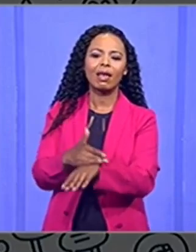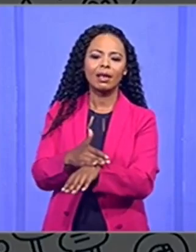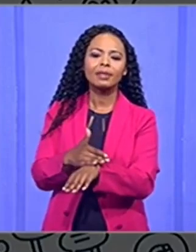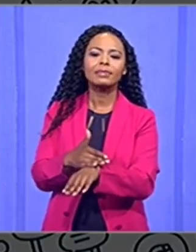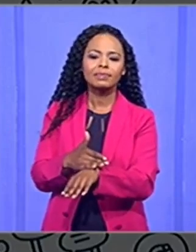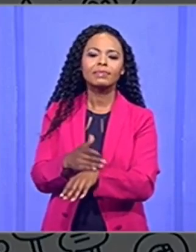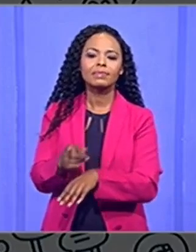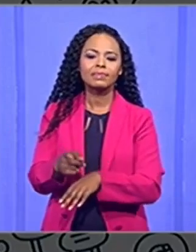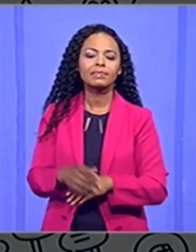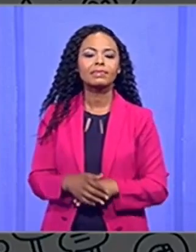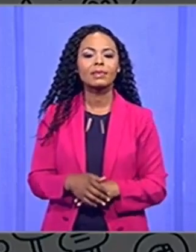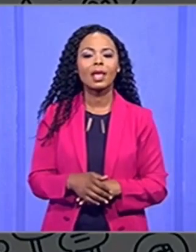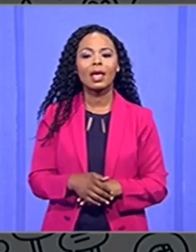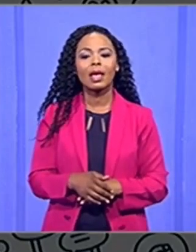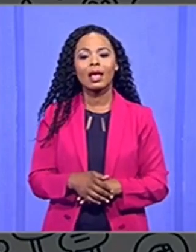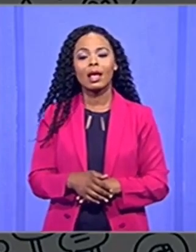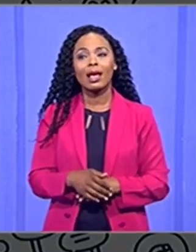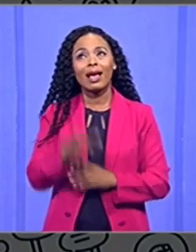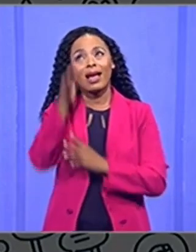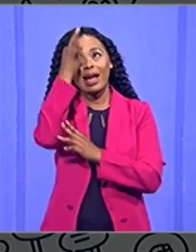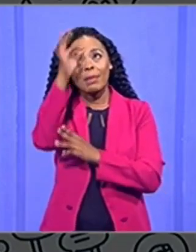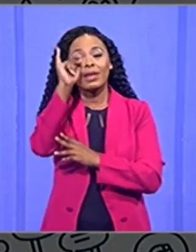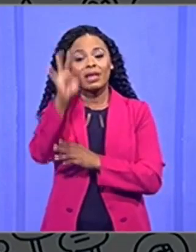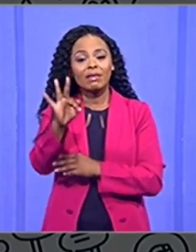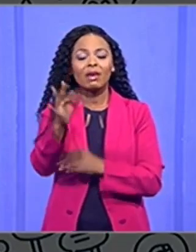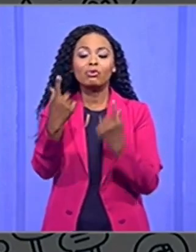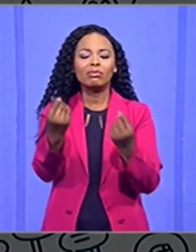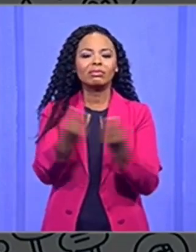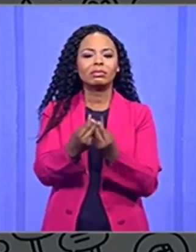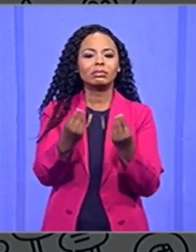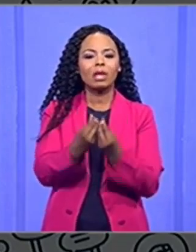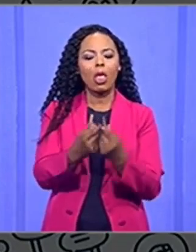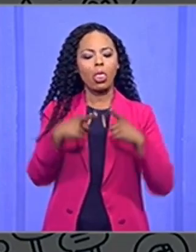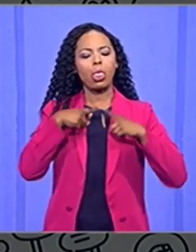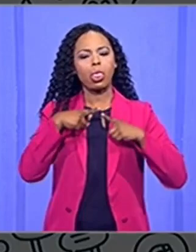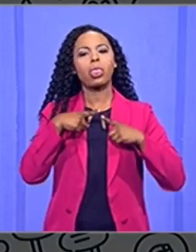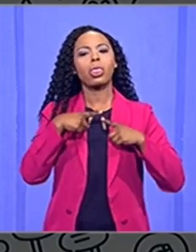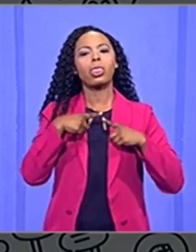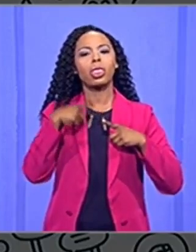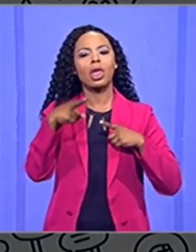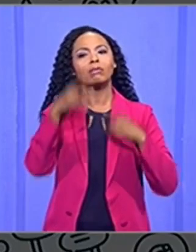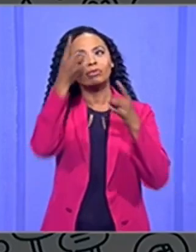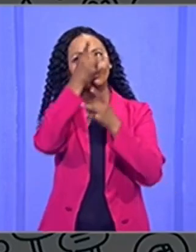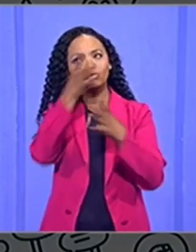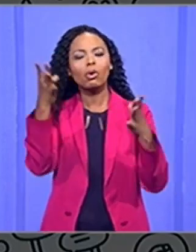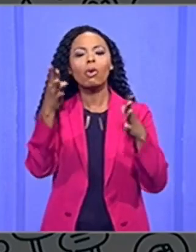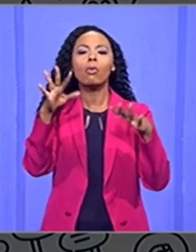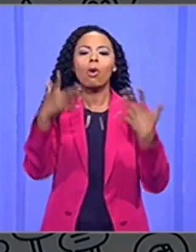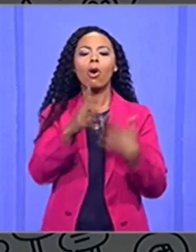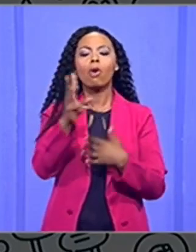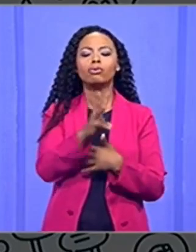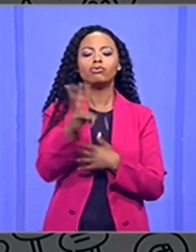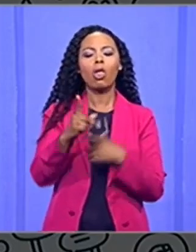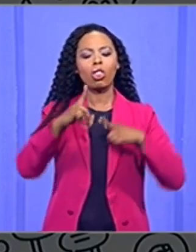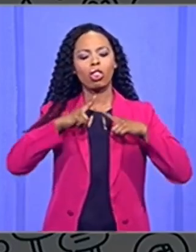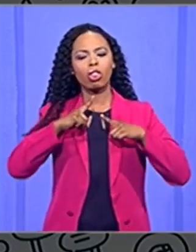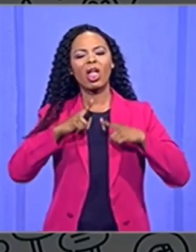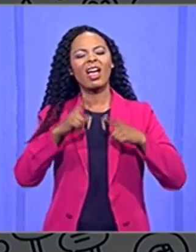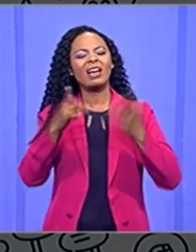dumela gore fa puso e ka tsa kgato ya tsiboga ka nako go tlhokomela le go baakanya